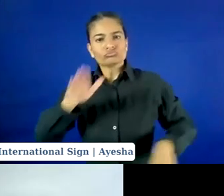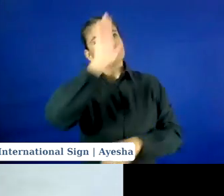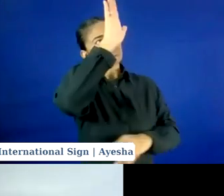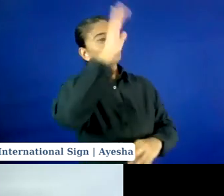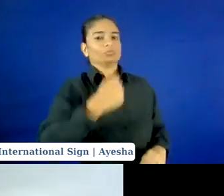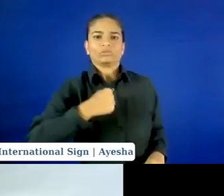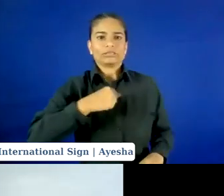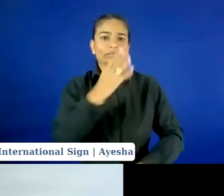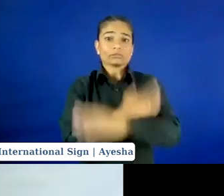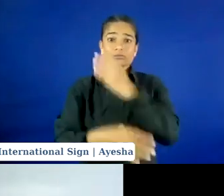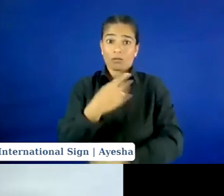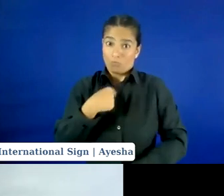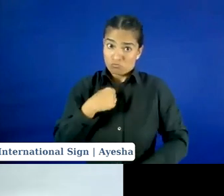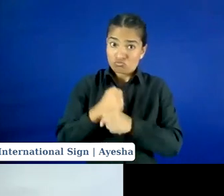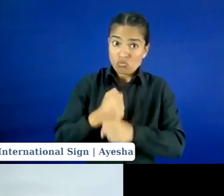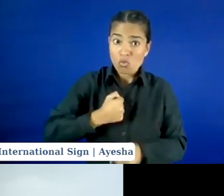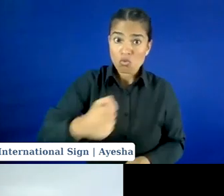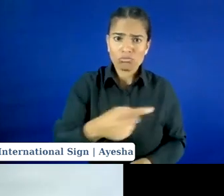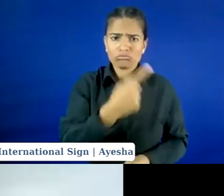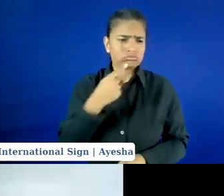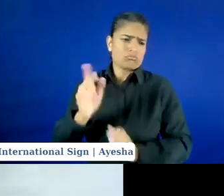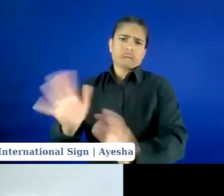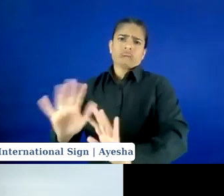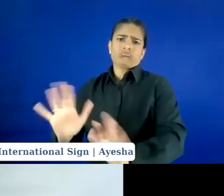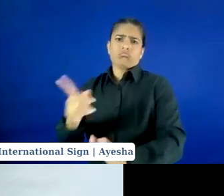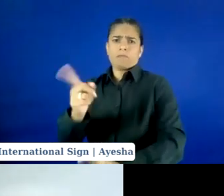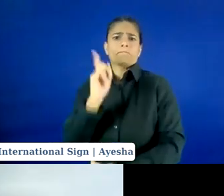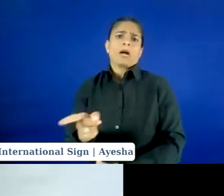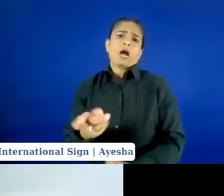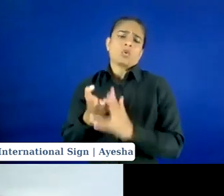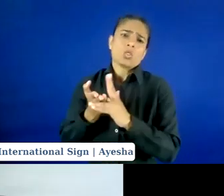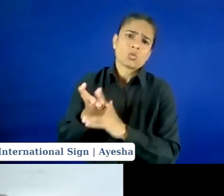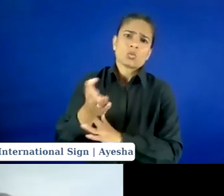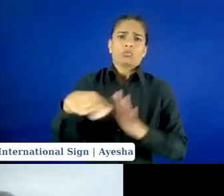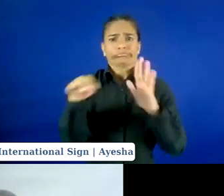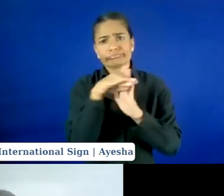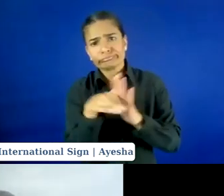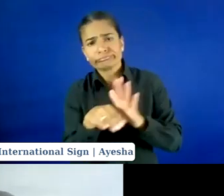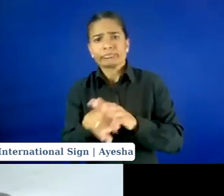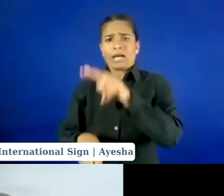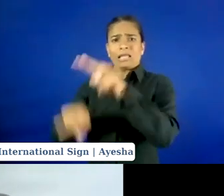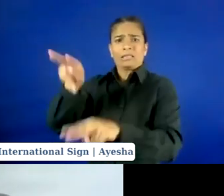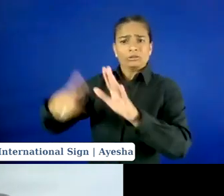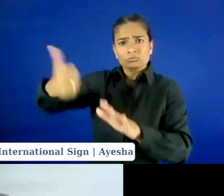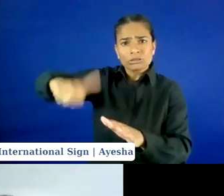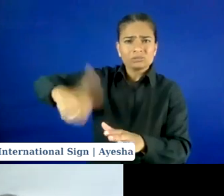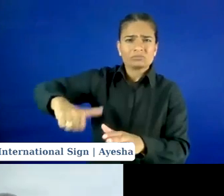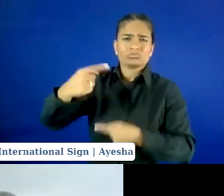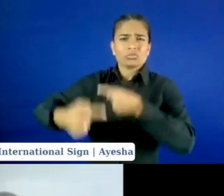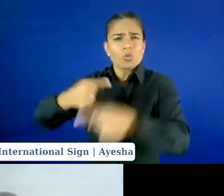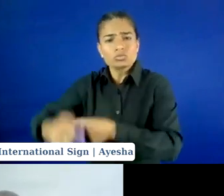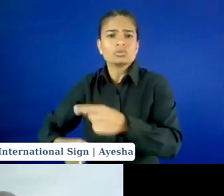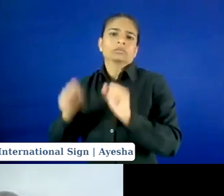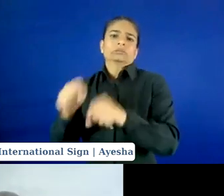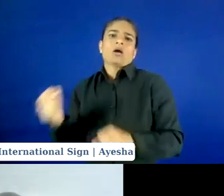saying, look, you have to go through the functional assessment process and be able to be certified whether